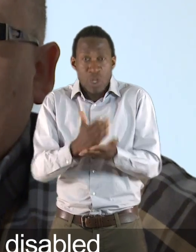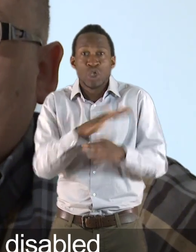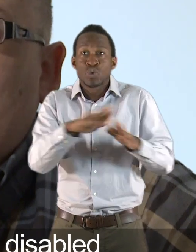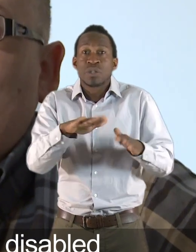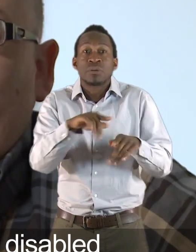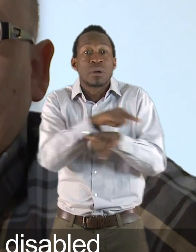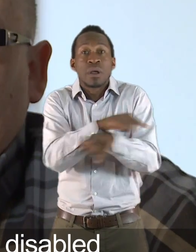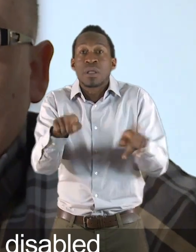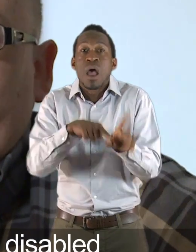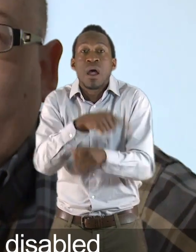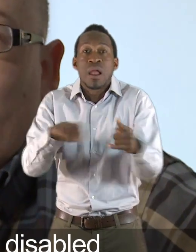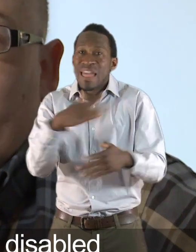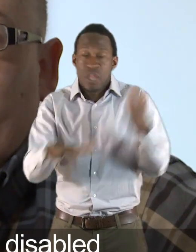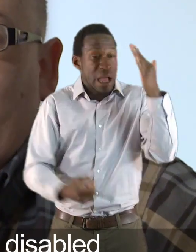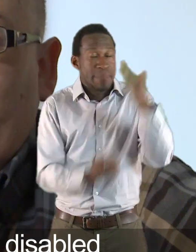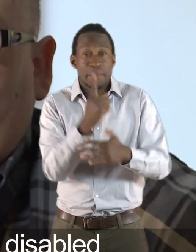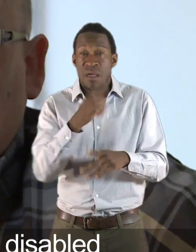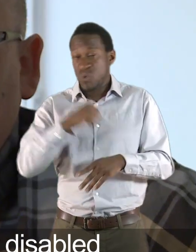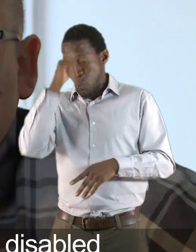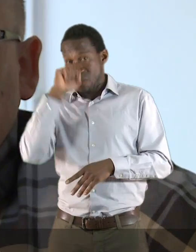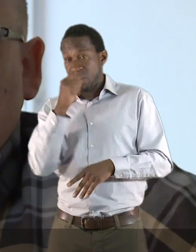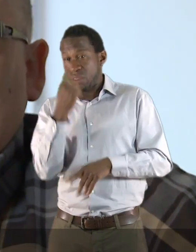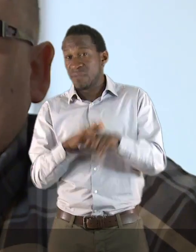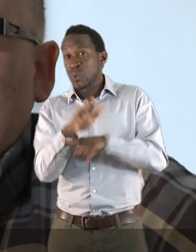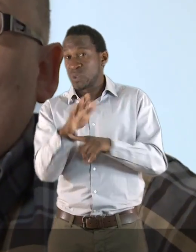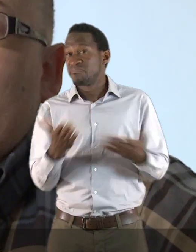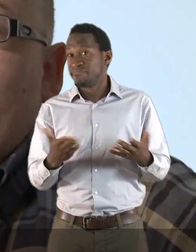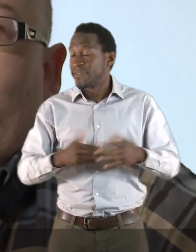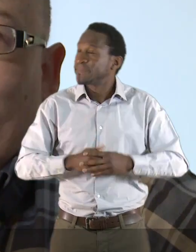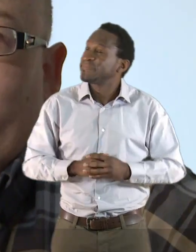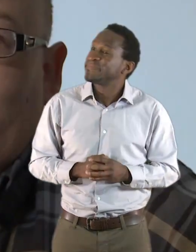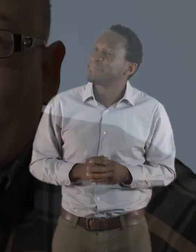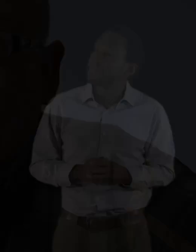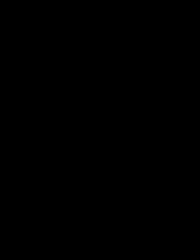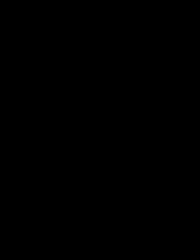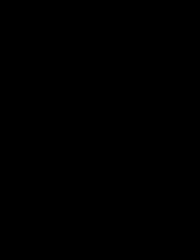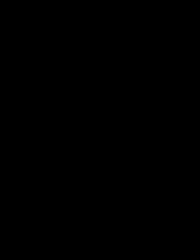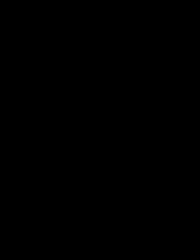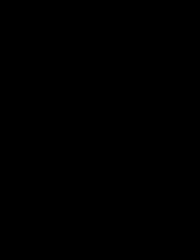sure that other disabled people don't go through the same thing. And I know it can still happen.